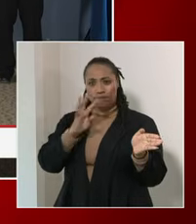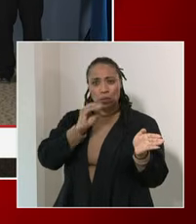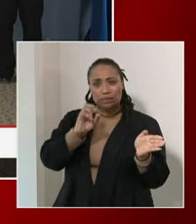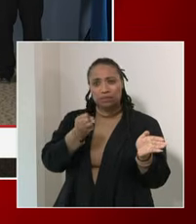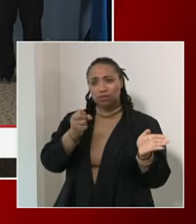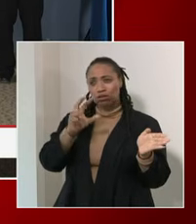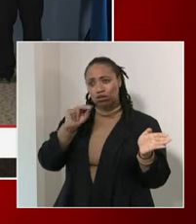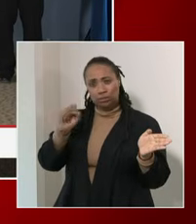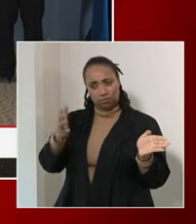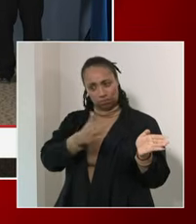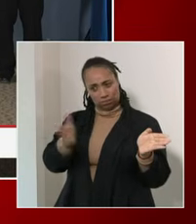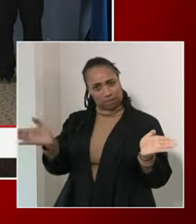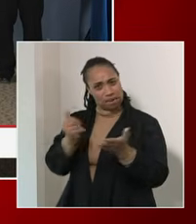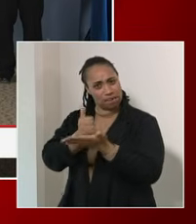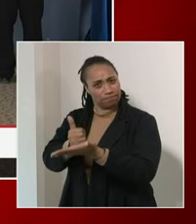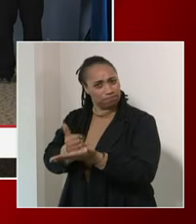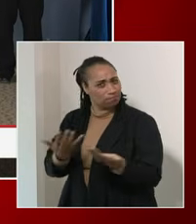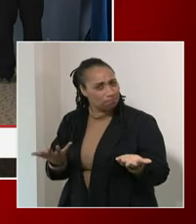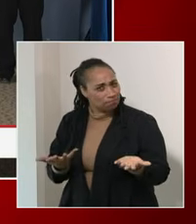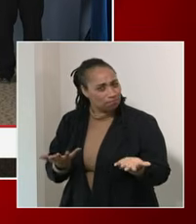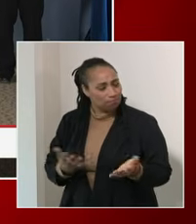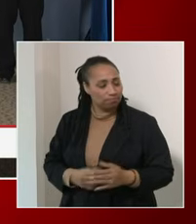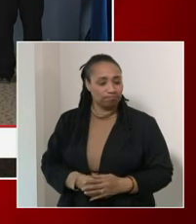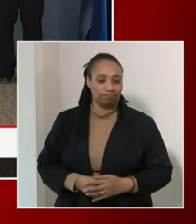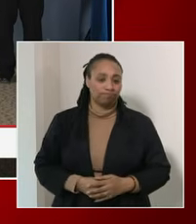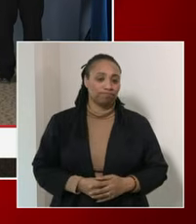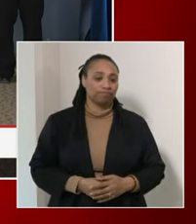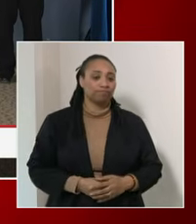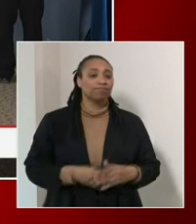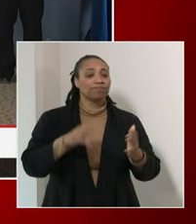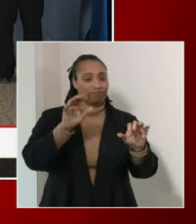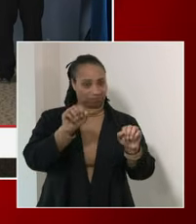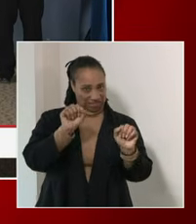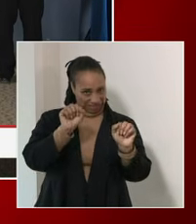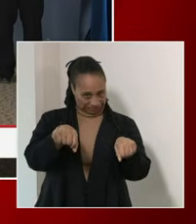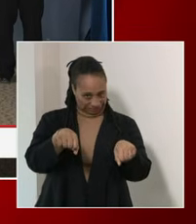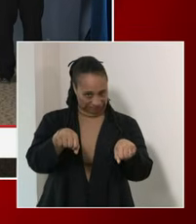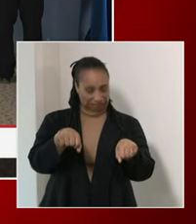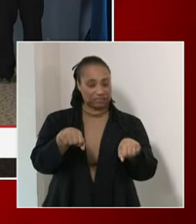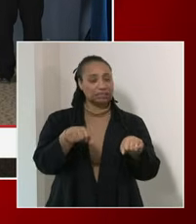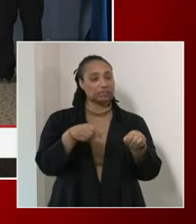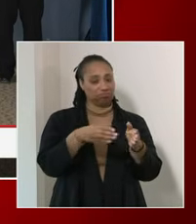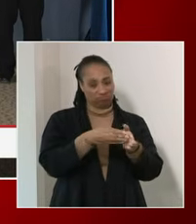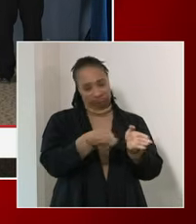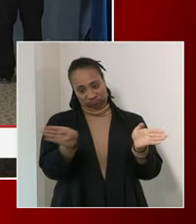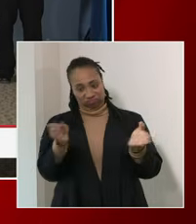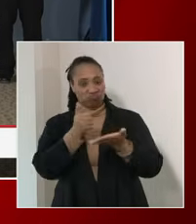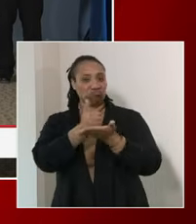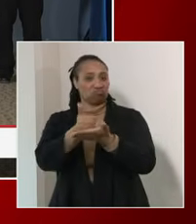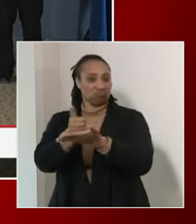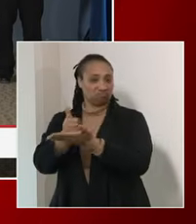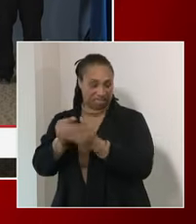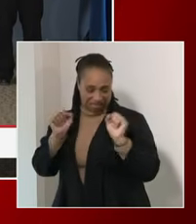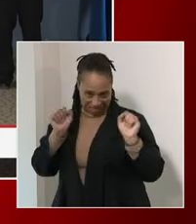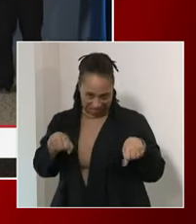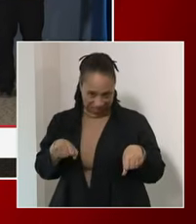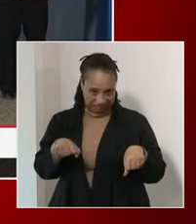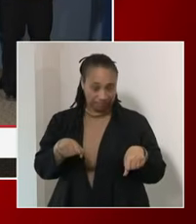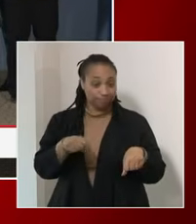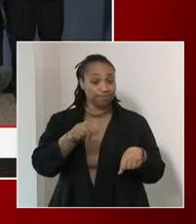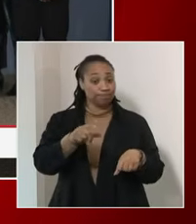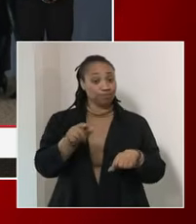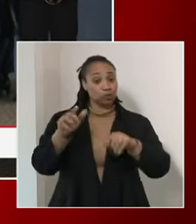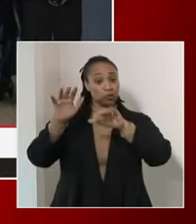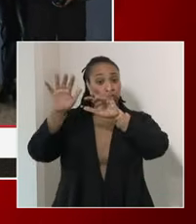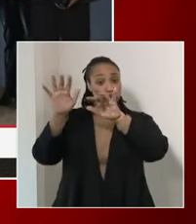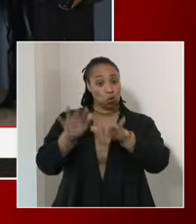Yes, there's always a way to broaden it, and we'll certainly look at ways. Our Snow Heroes, you know, they did amazing work,